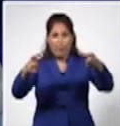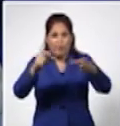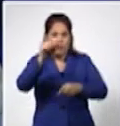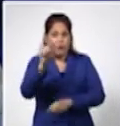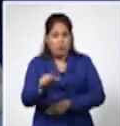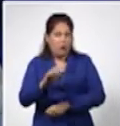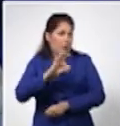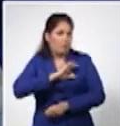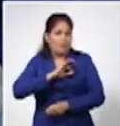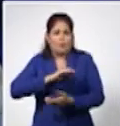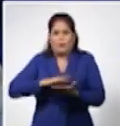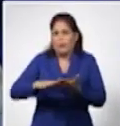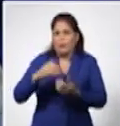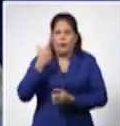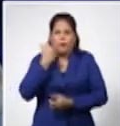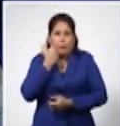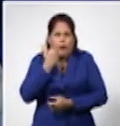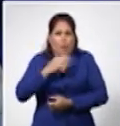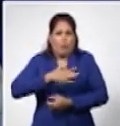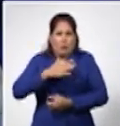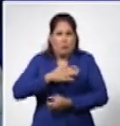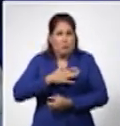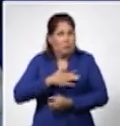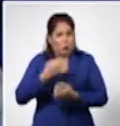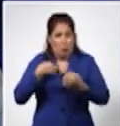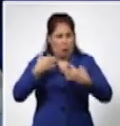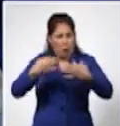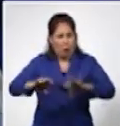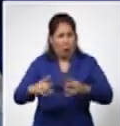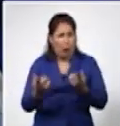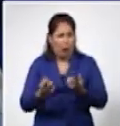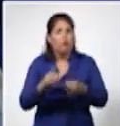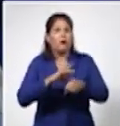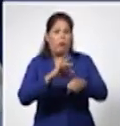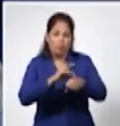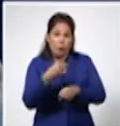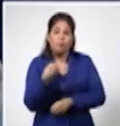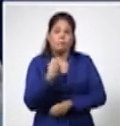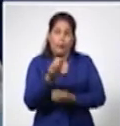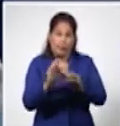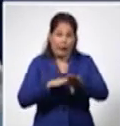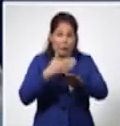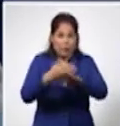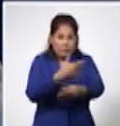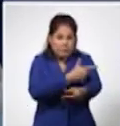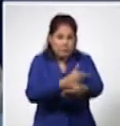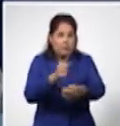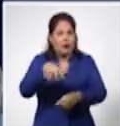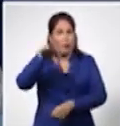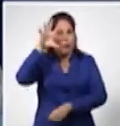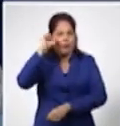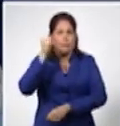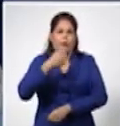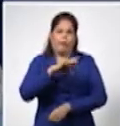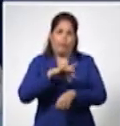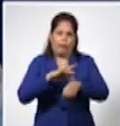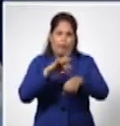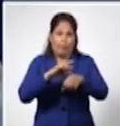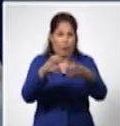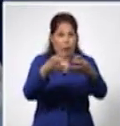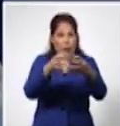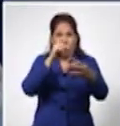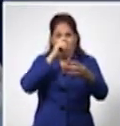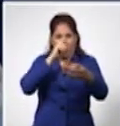yesterday, nor did any foreigners test positive for the virus. Nonetheless, since the pandemic began